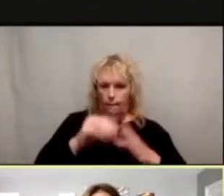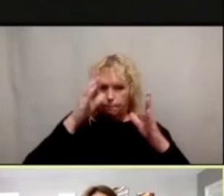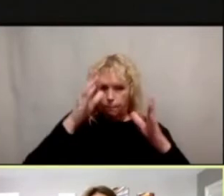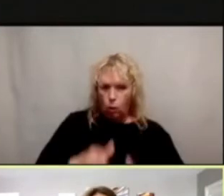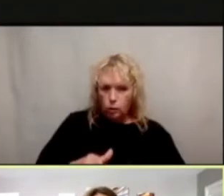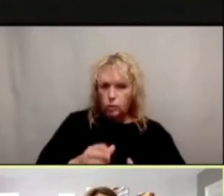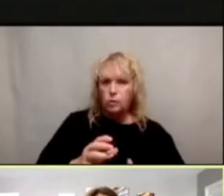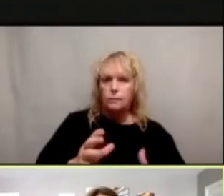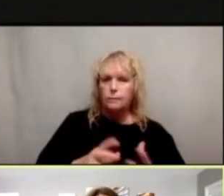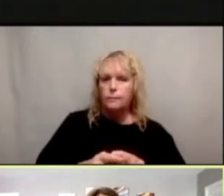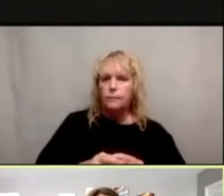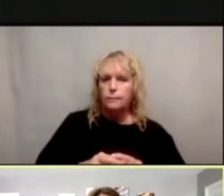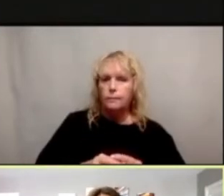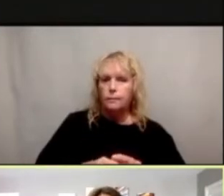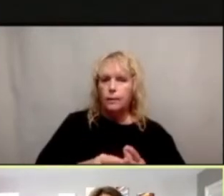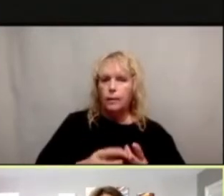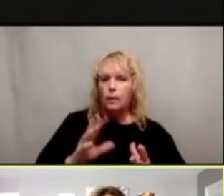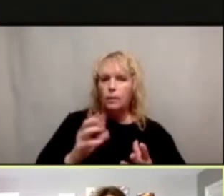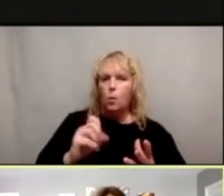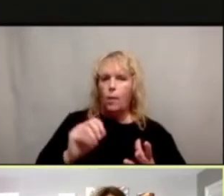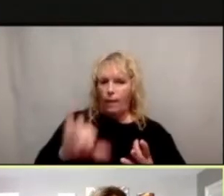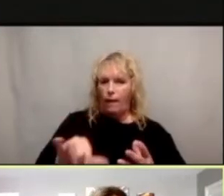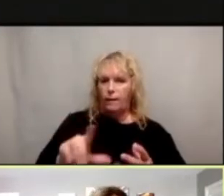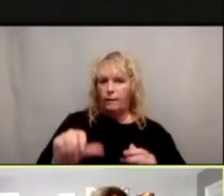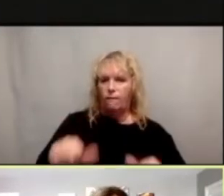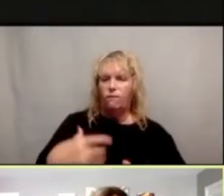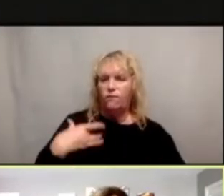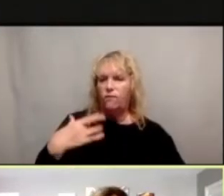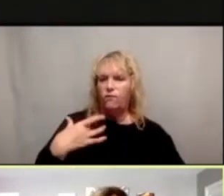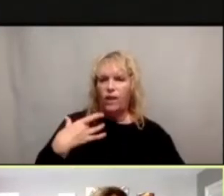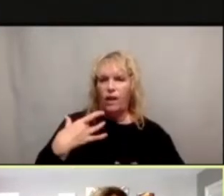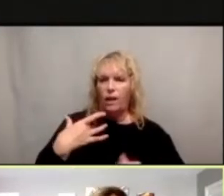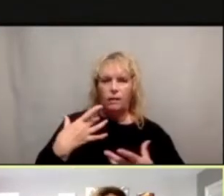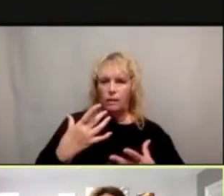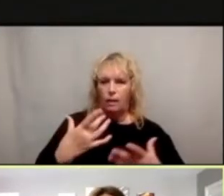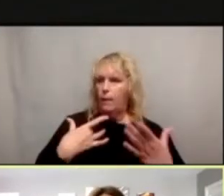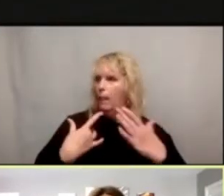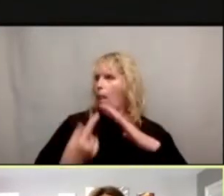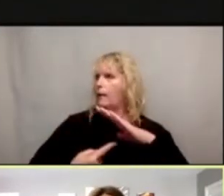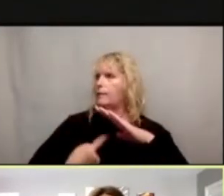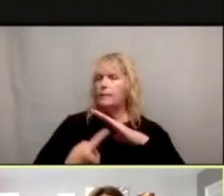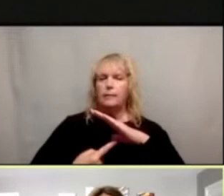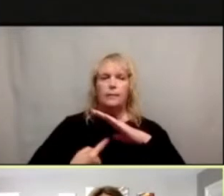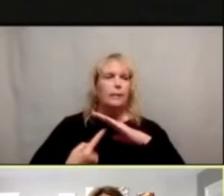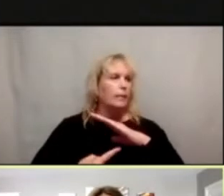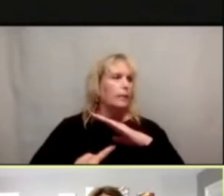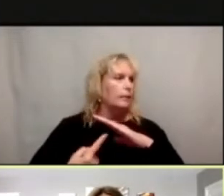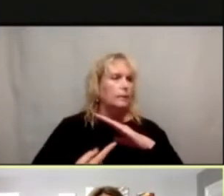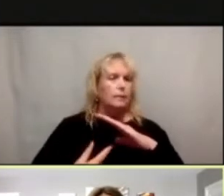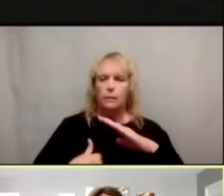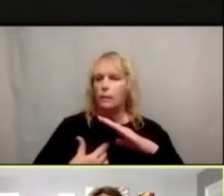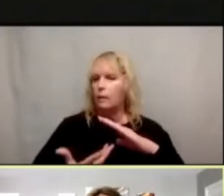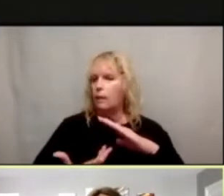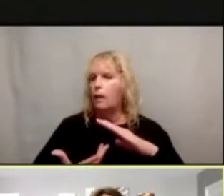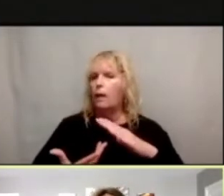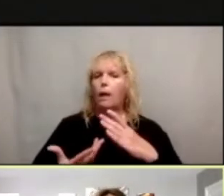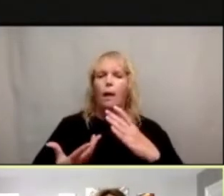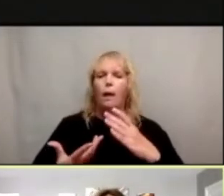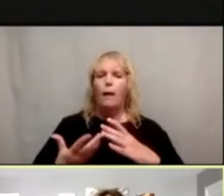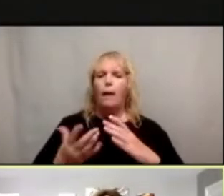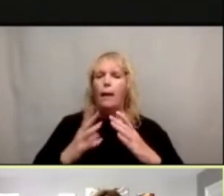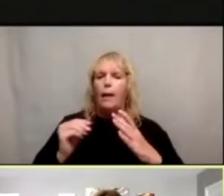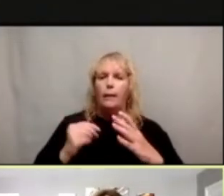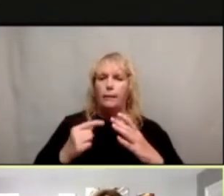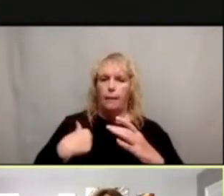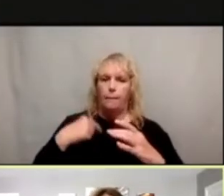person. This sense of isolation and having to quarantine has put